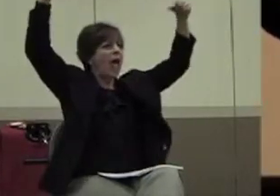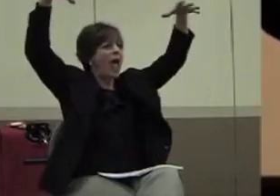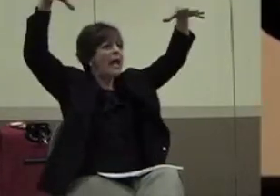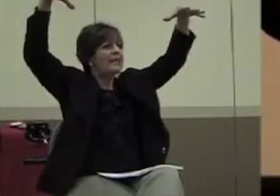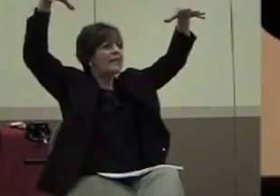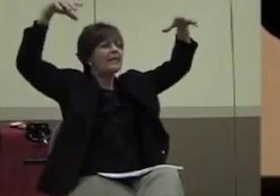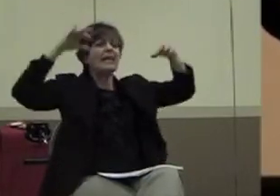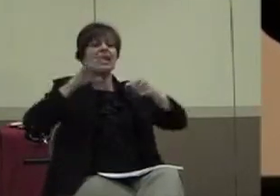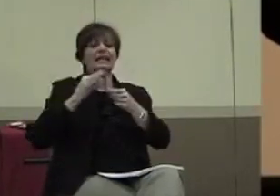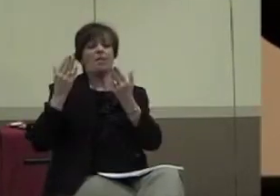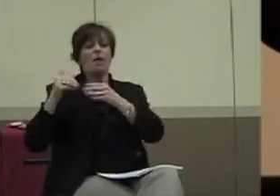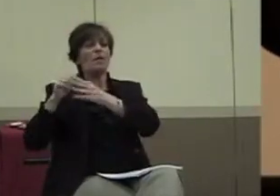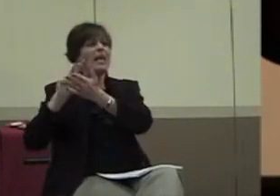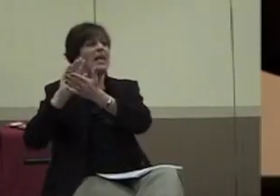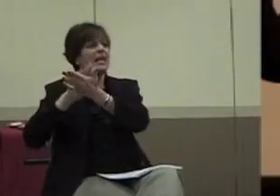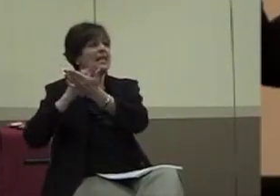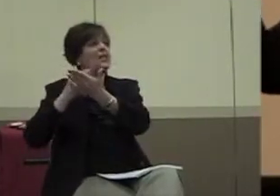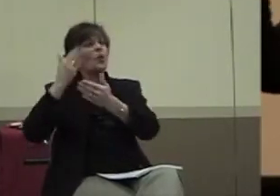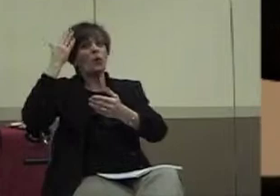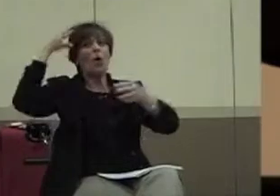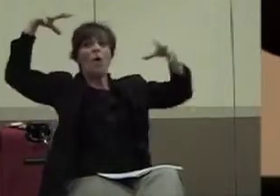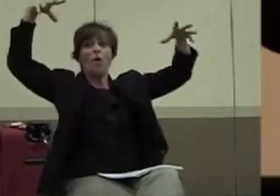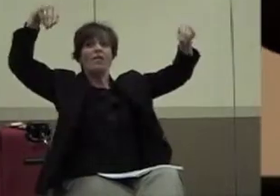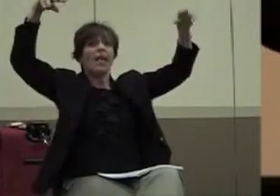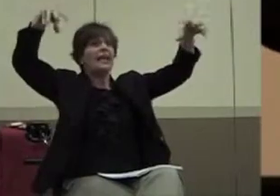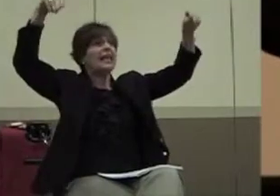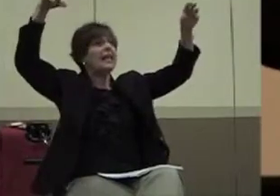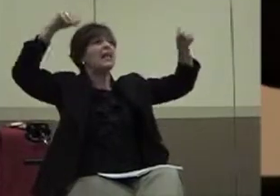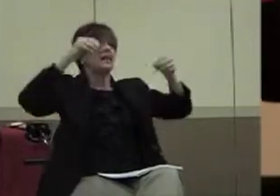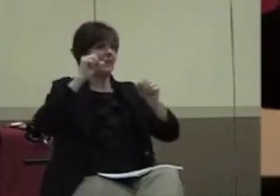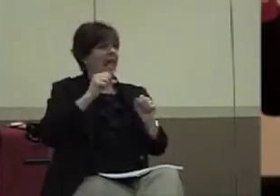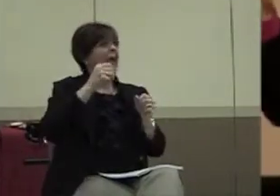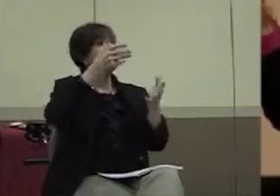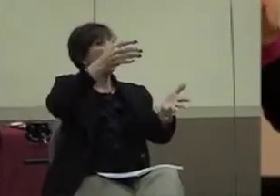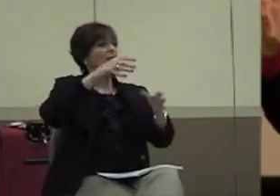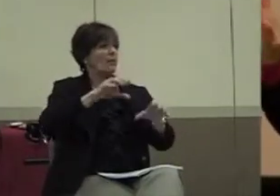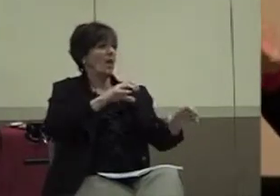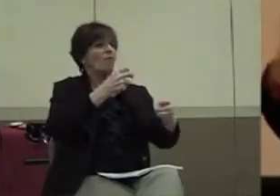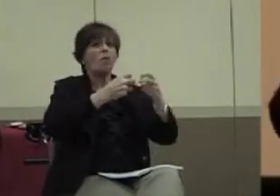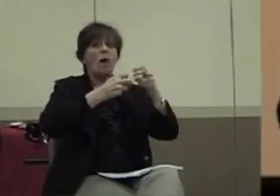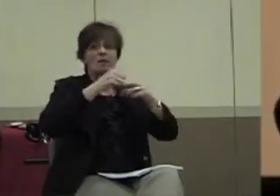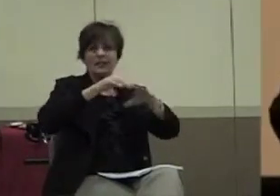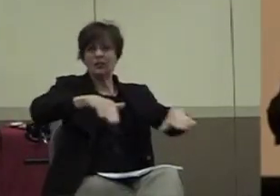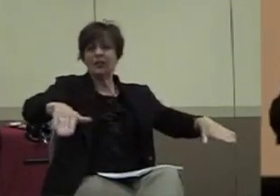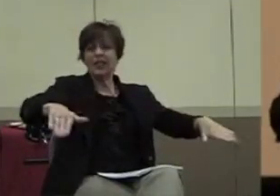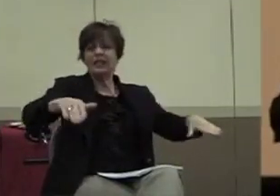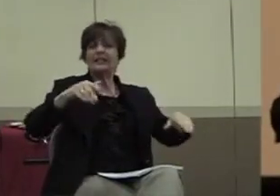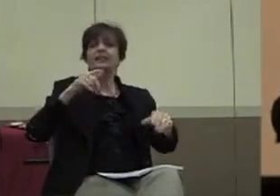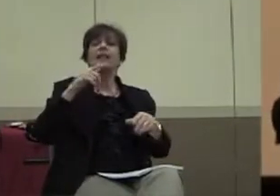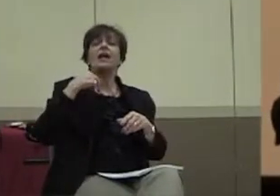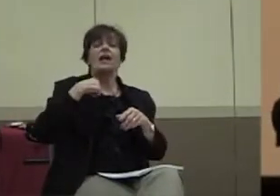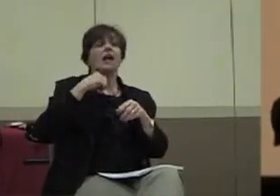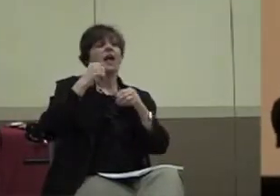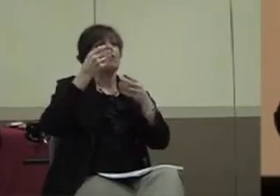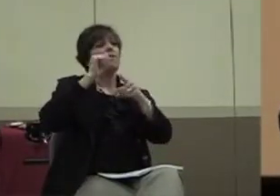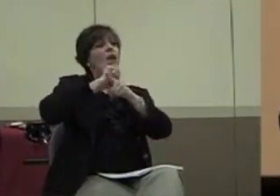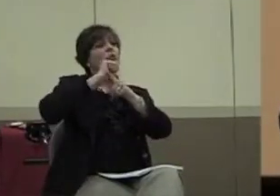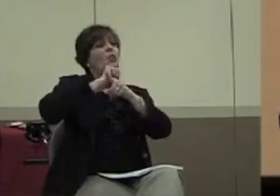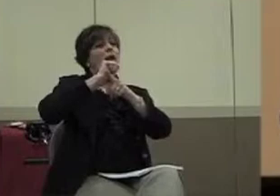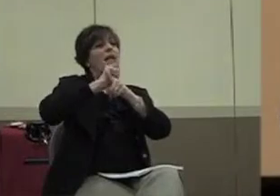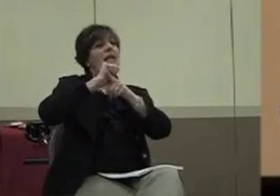the flicking of the fluorescent lights causes some behaviors in kids. As a matter of fact, I was doing training in